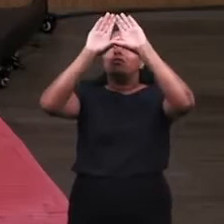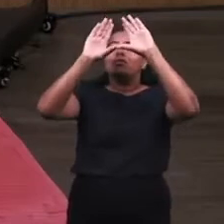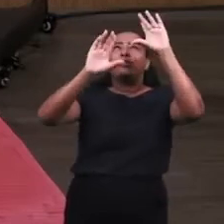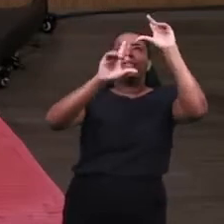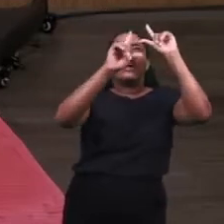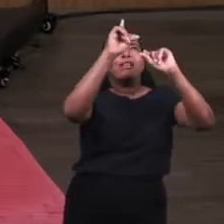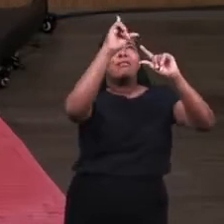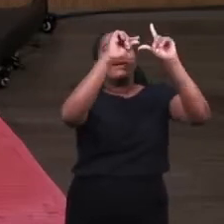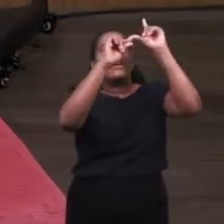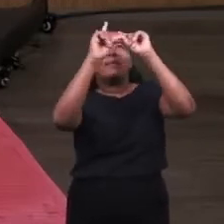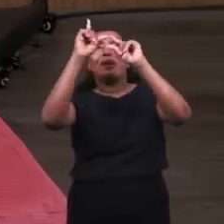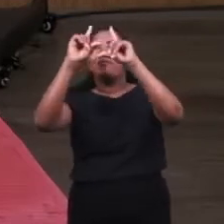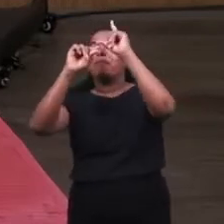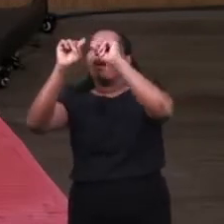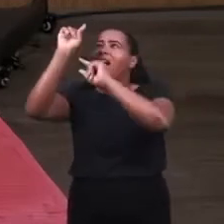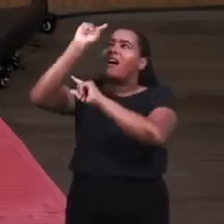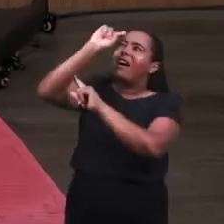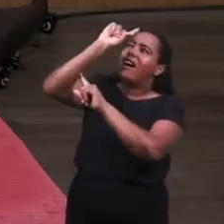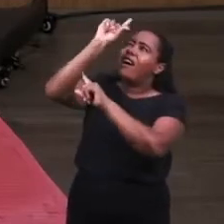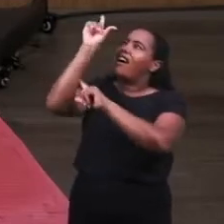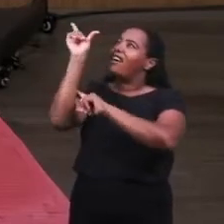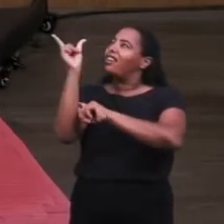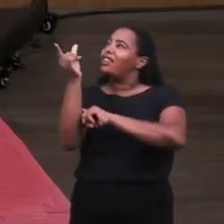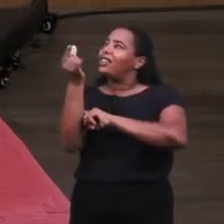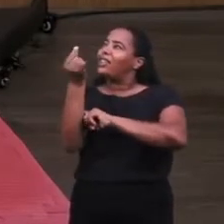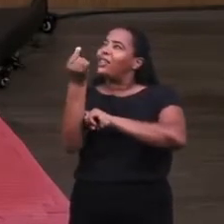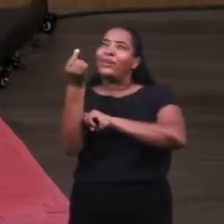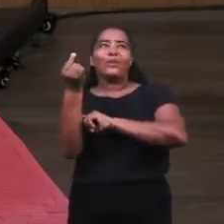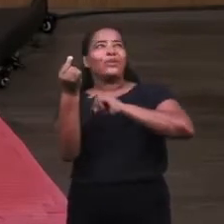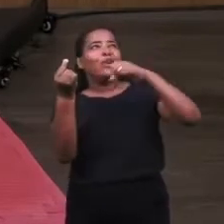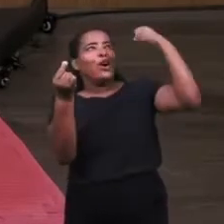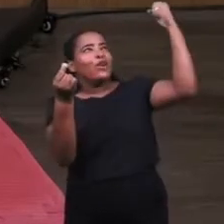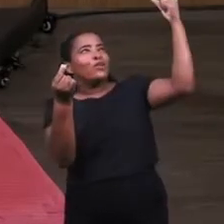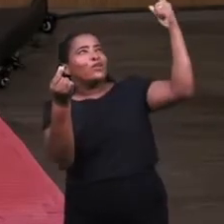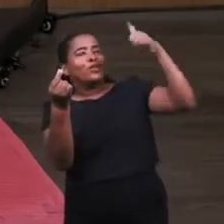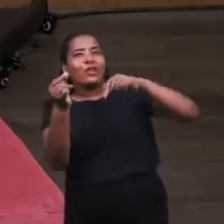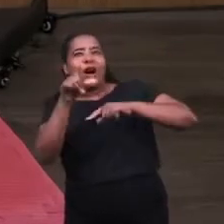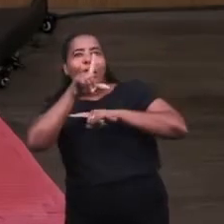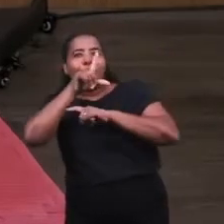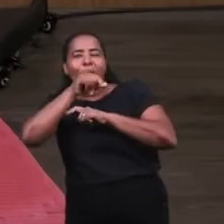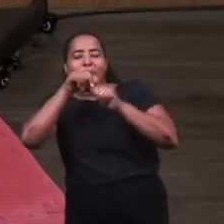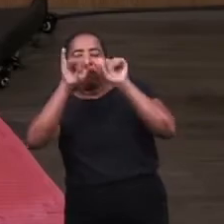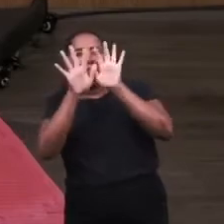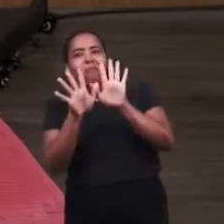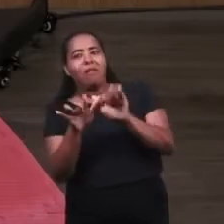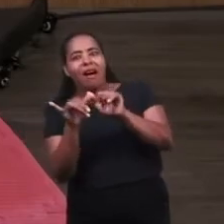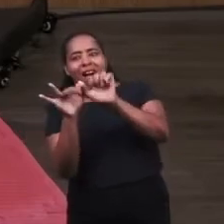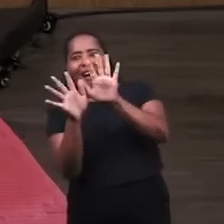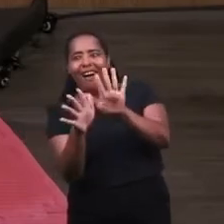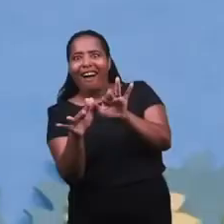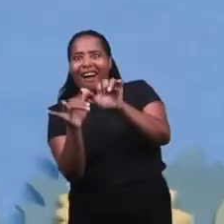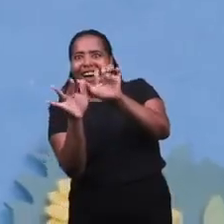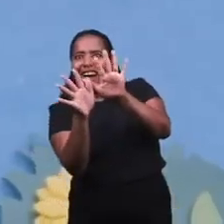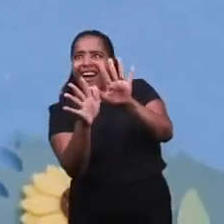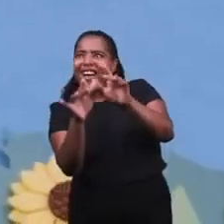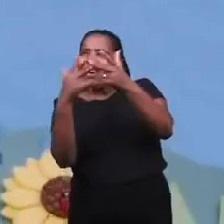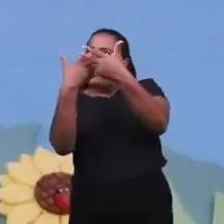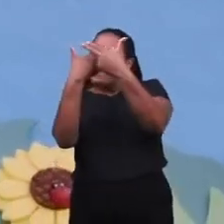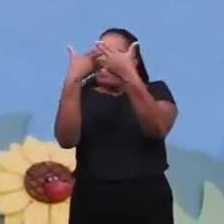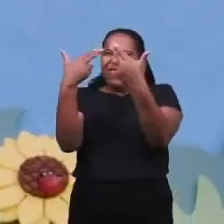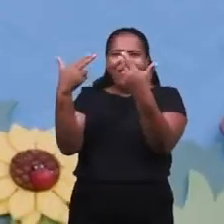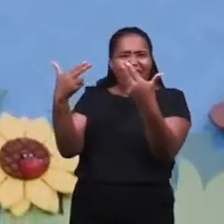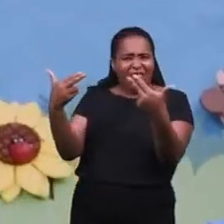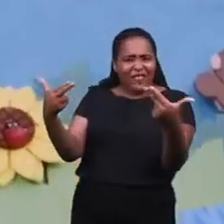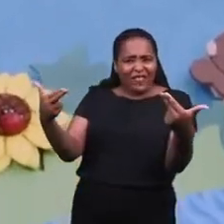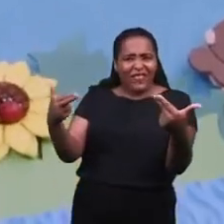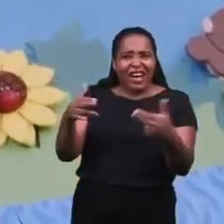sky, the moon, the sun, the birds, the animals. Look, all